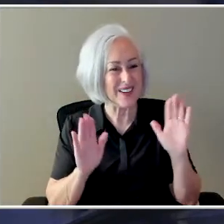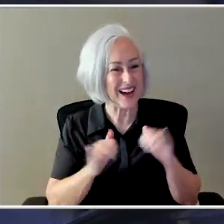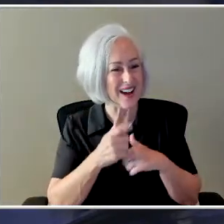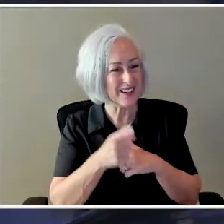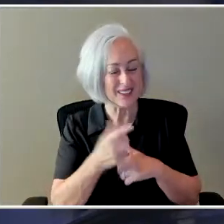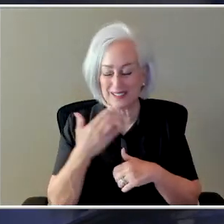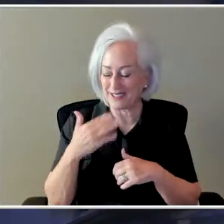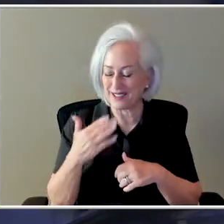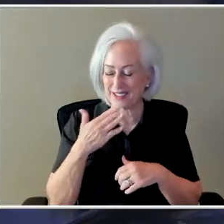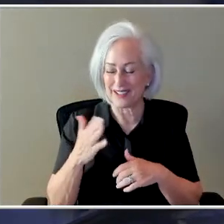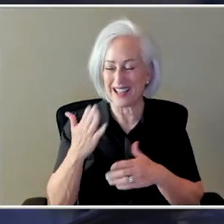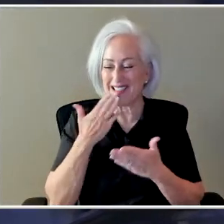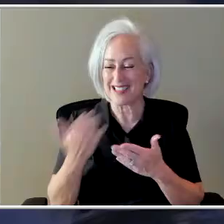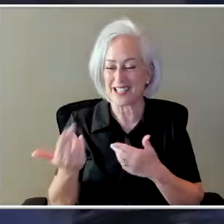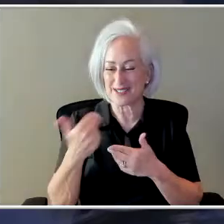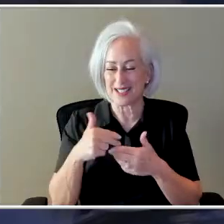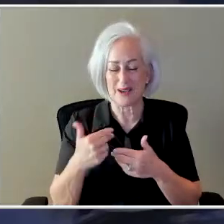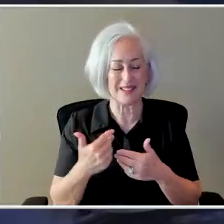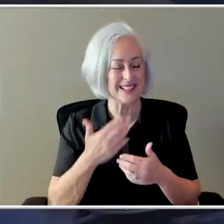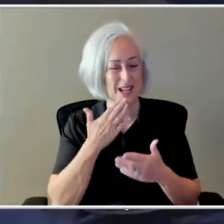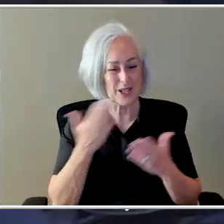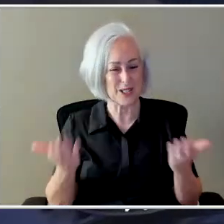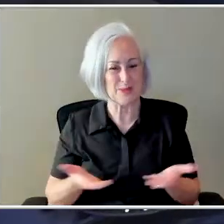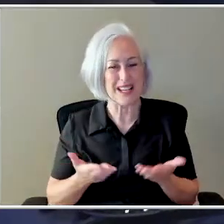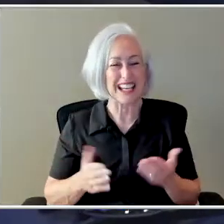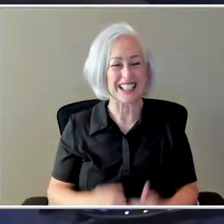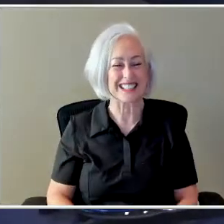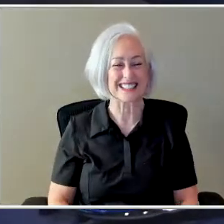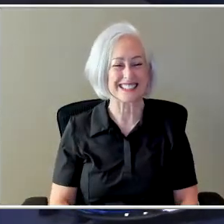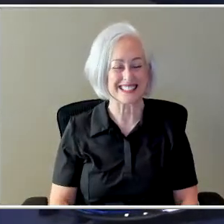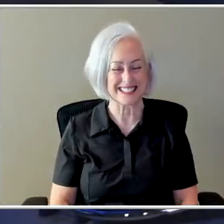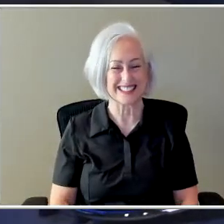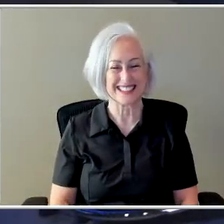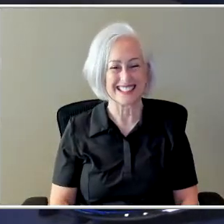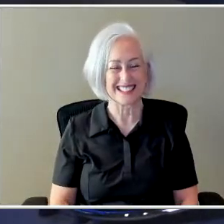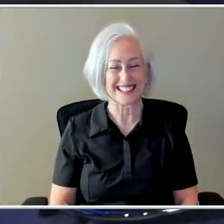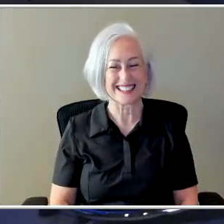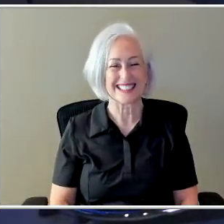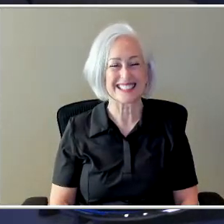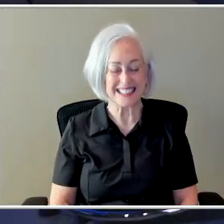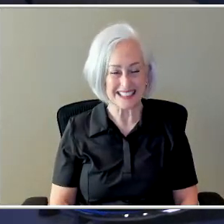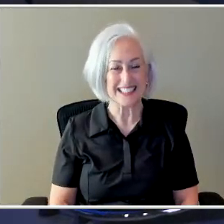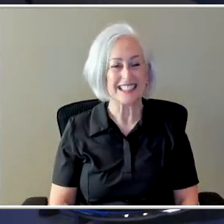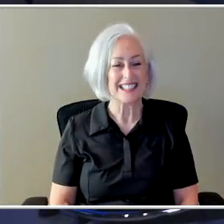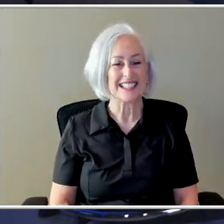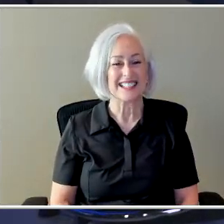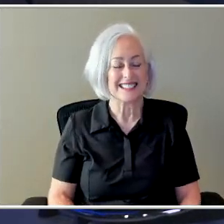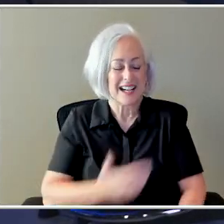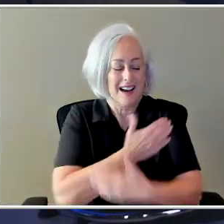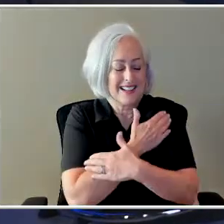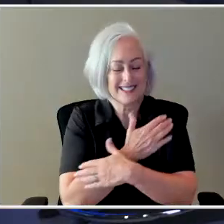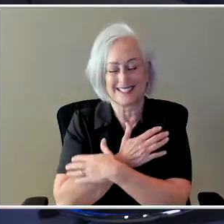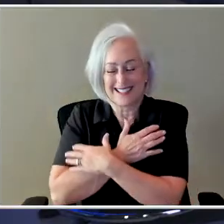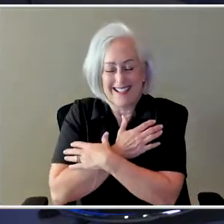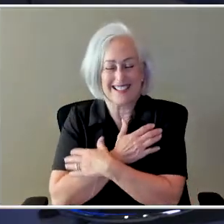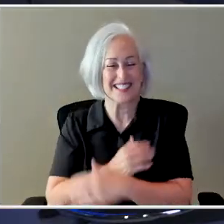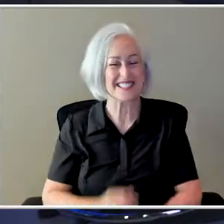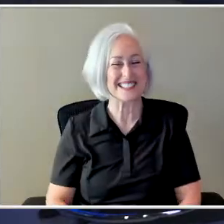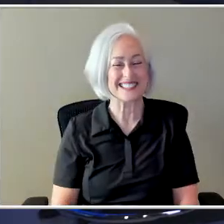Good to have you. Thank you. Good to be here. Yeah, yeah. Well, give your hugs.